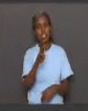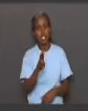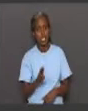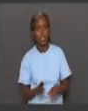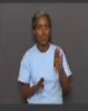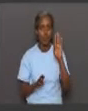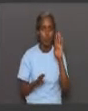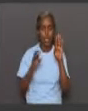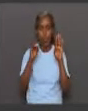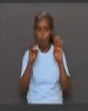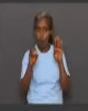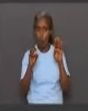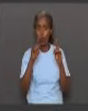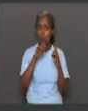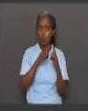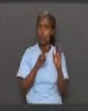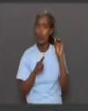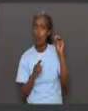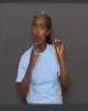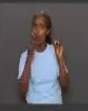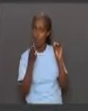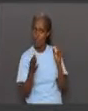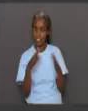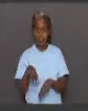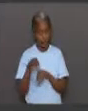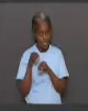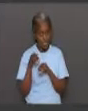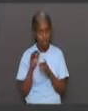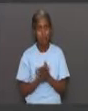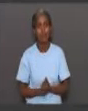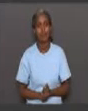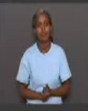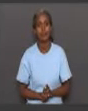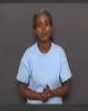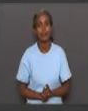of BO to OF, students.